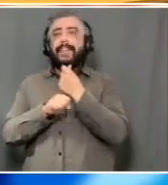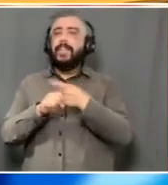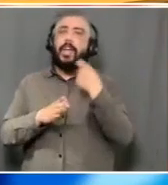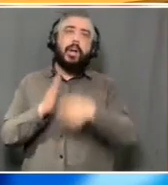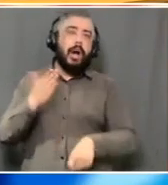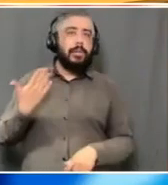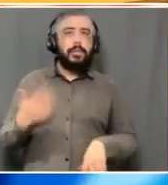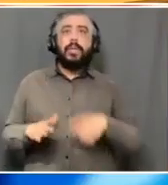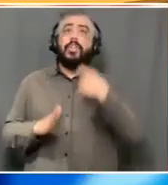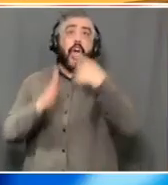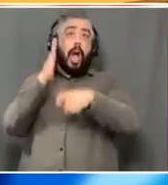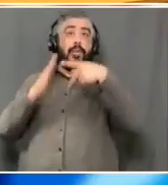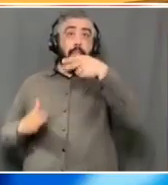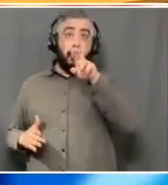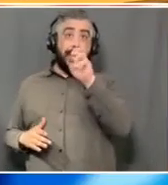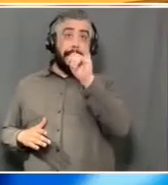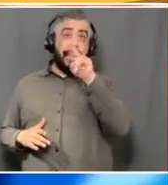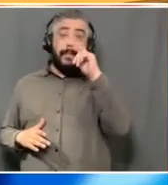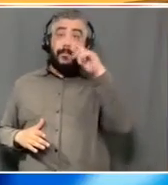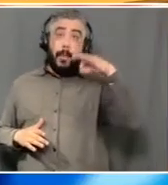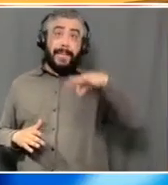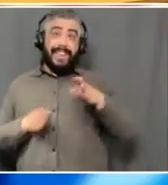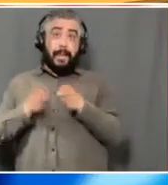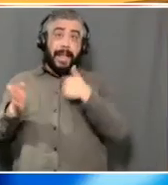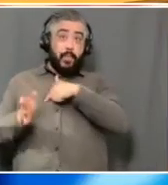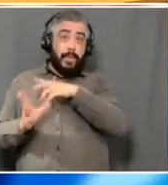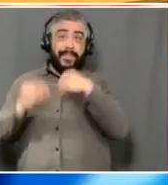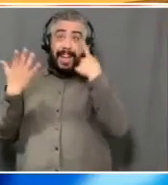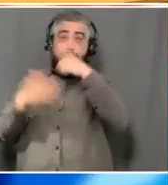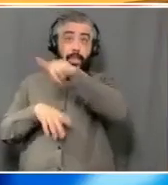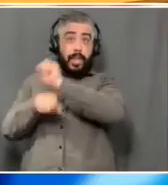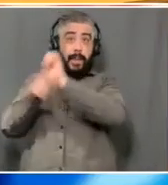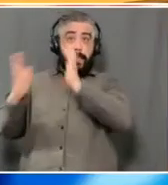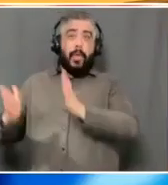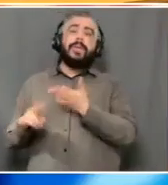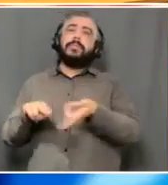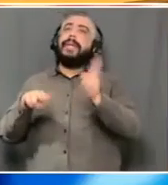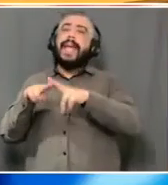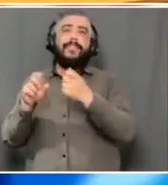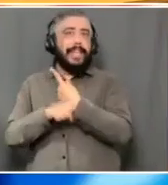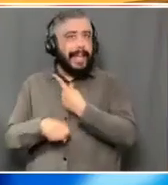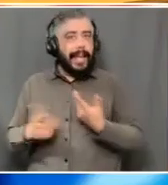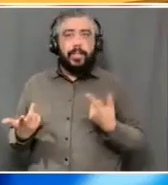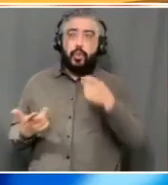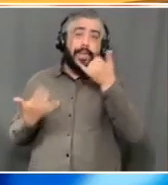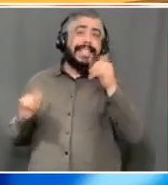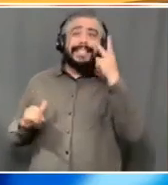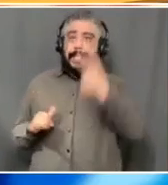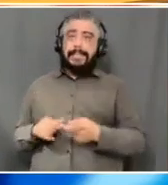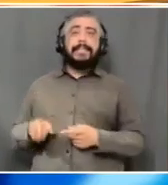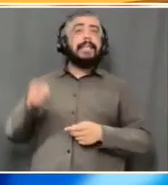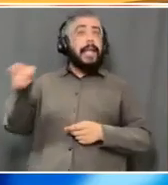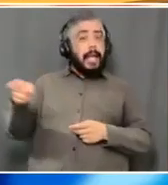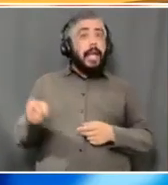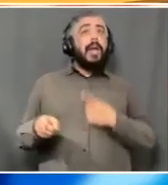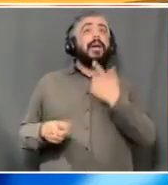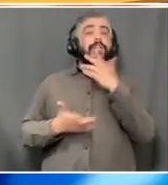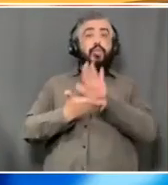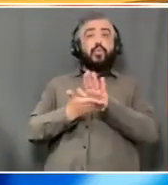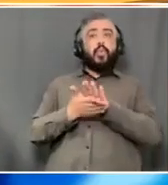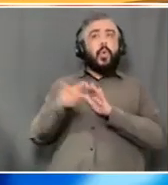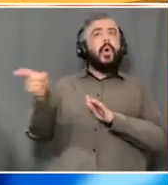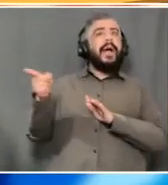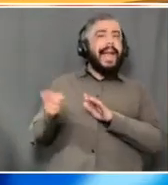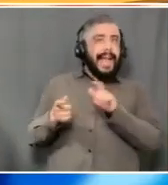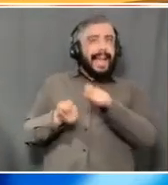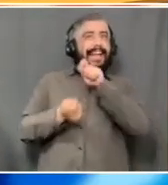for the benefit plans that we provide for our employees goes up each year. And so you could still see a school get the exact same